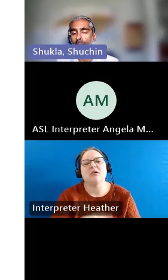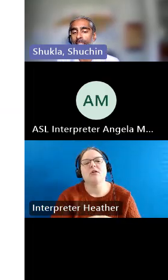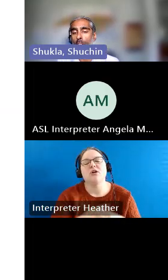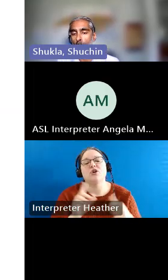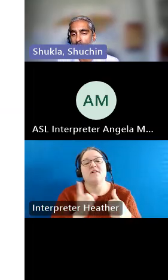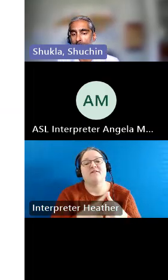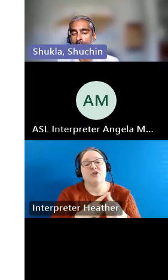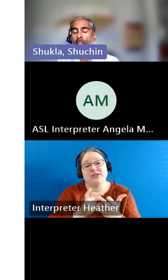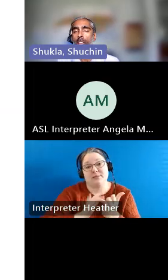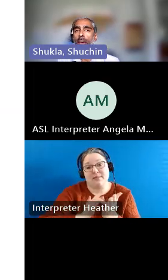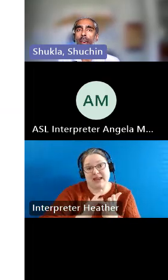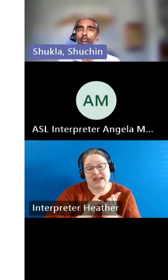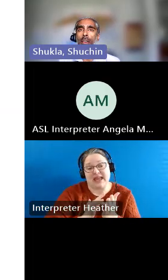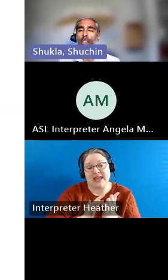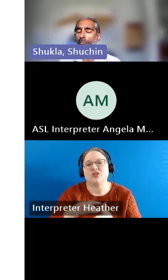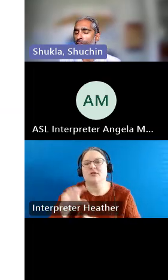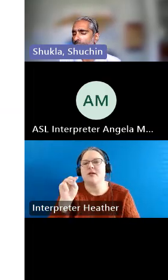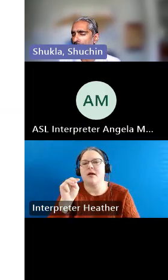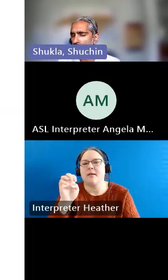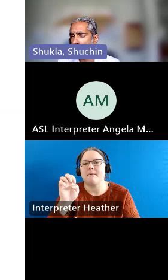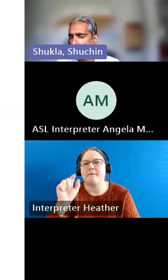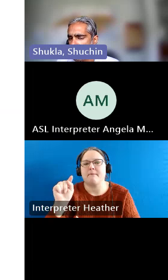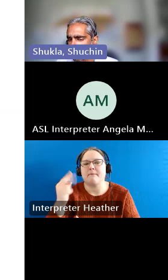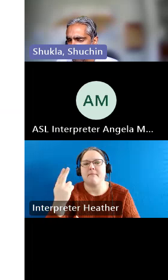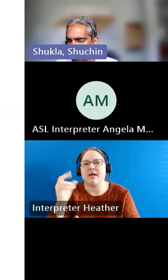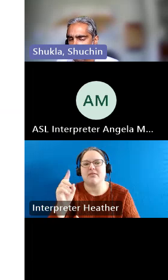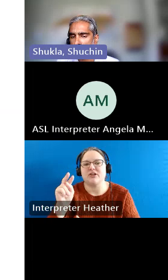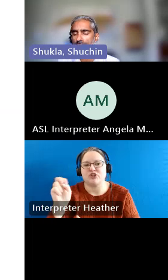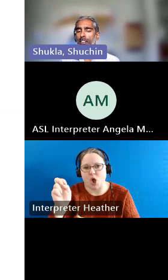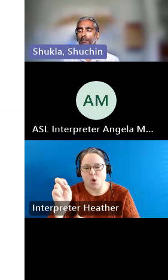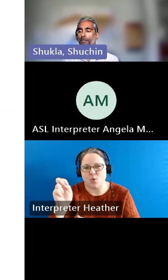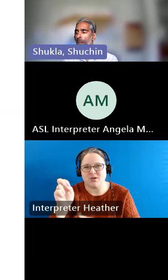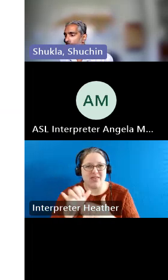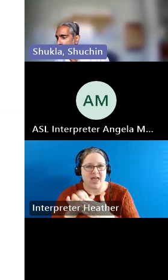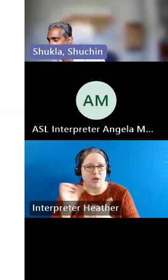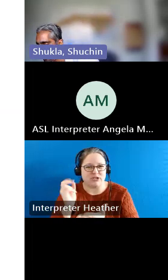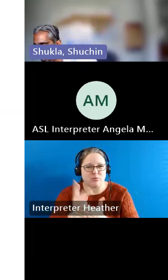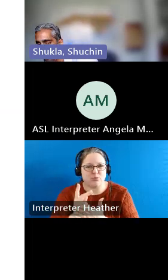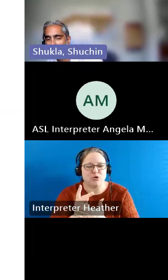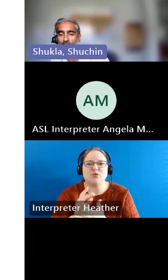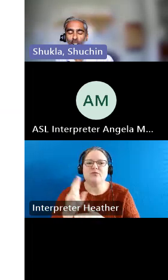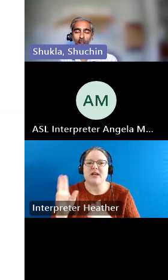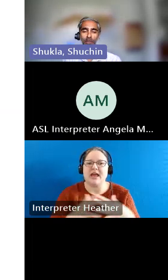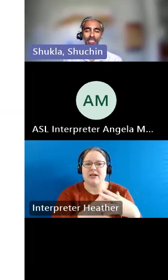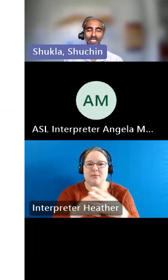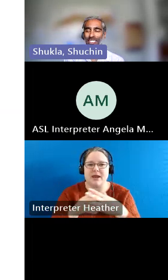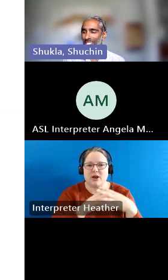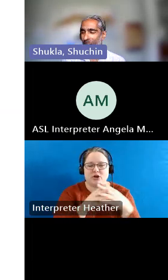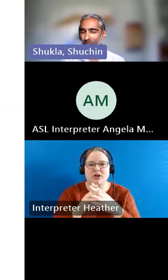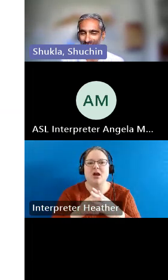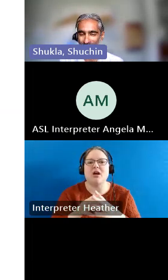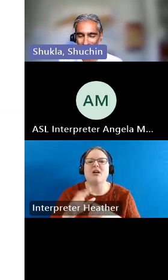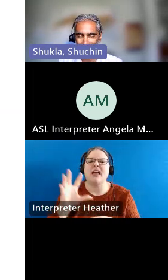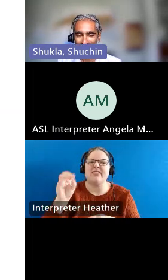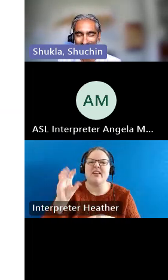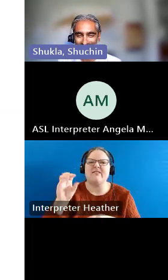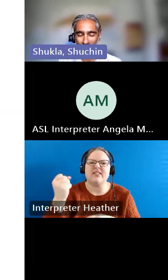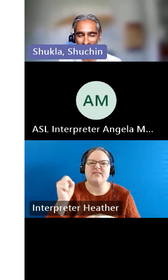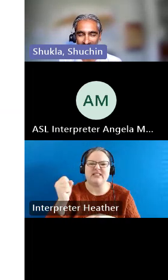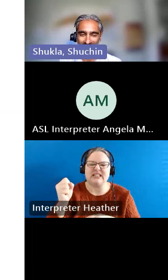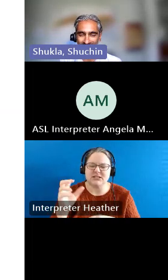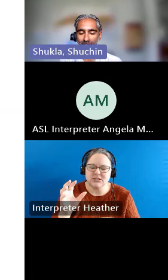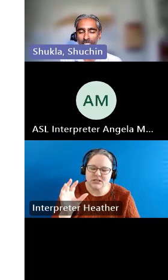first approved in the U.S. In the late 50s. I know, Anna, you're on the call, so you can correct me in the chat box if